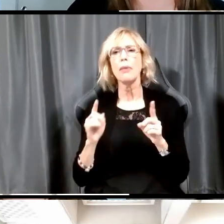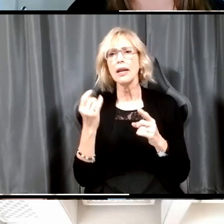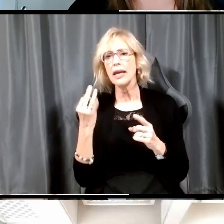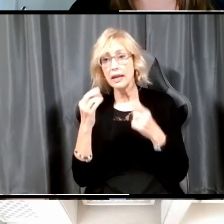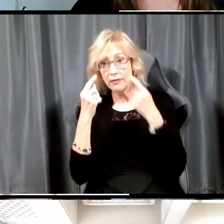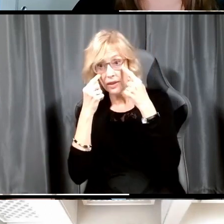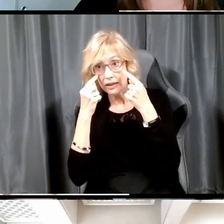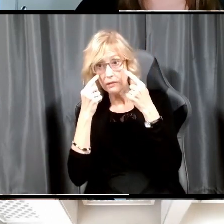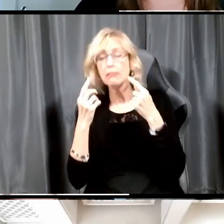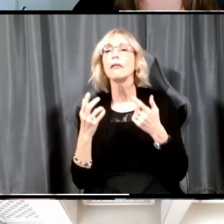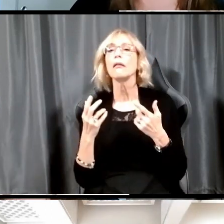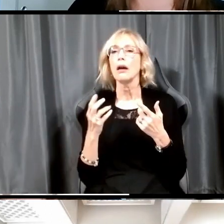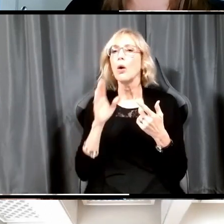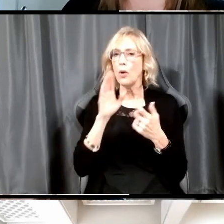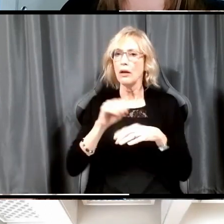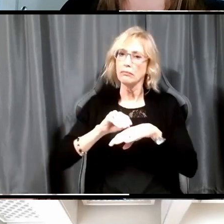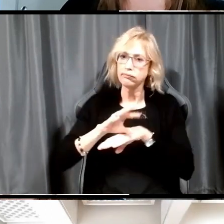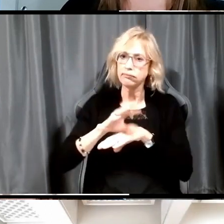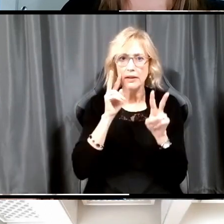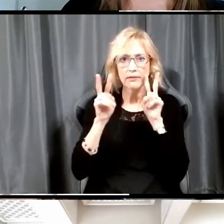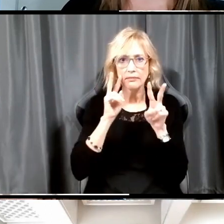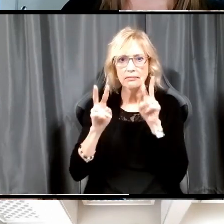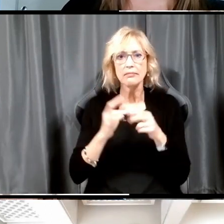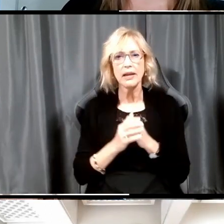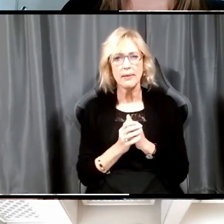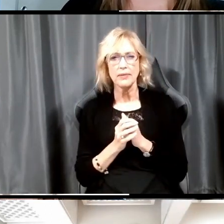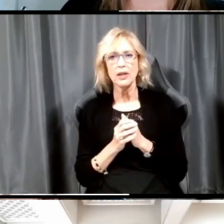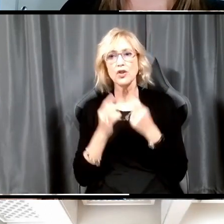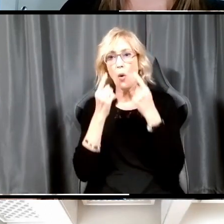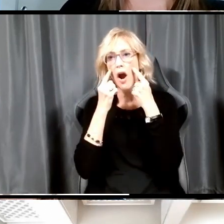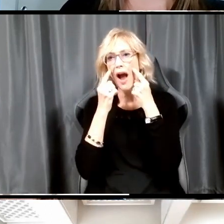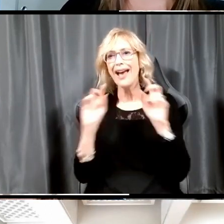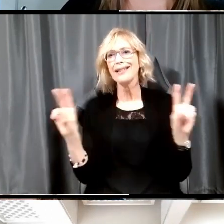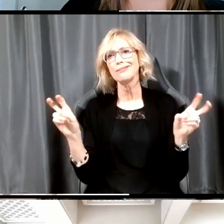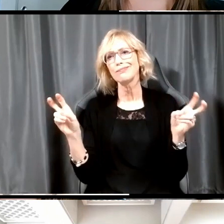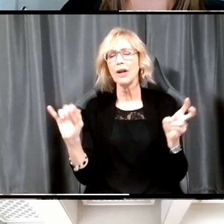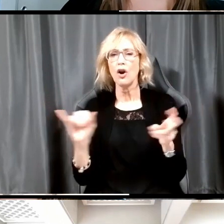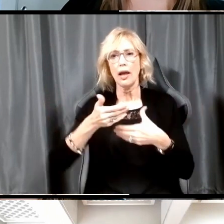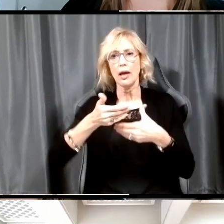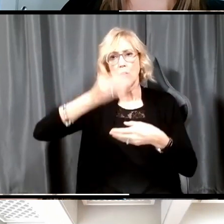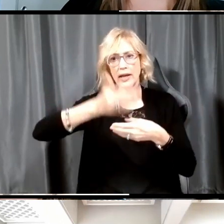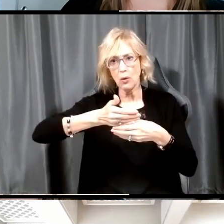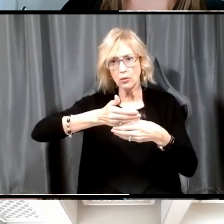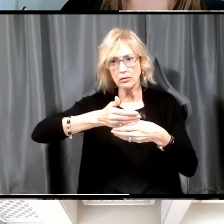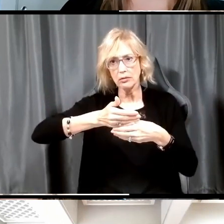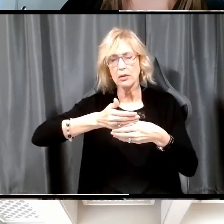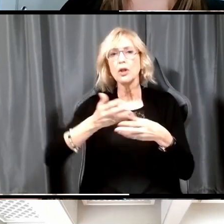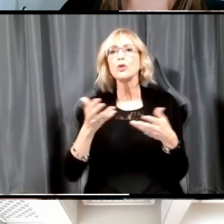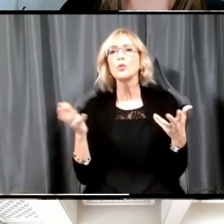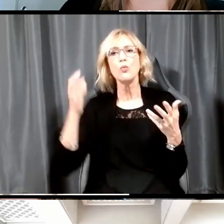our vision is also affected. You can see our eyes as sort of the windows to what the brain